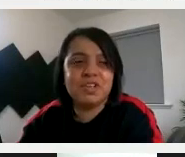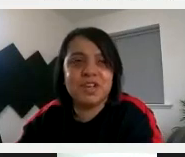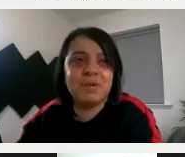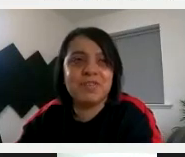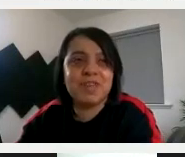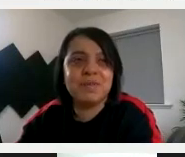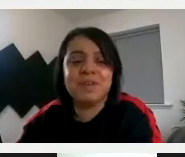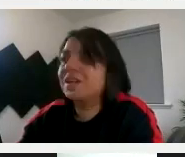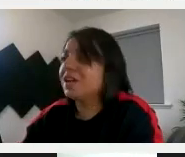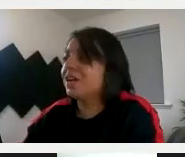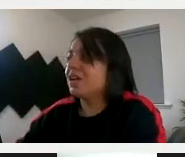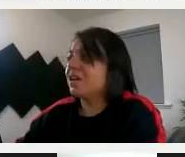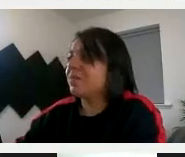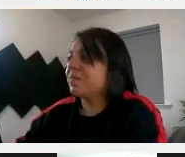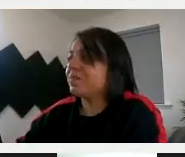with jam and cream.